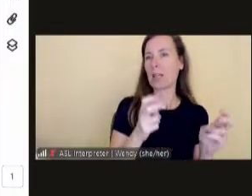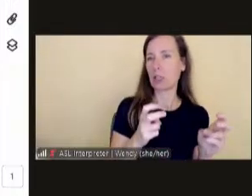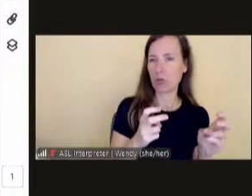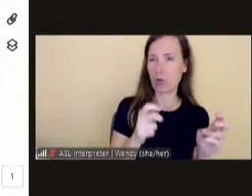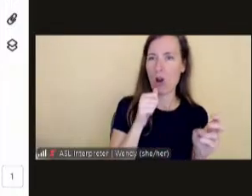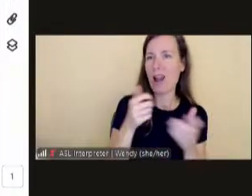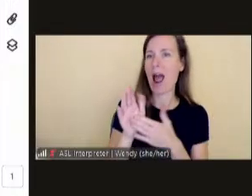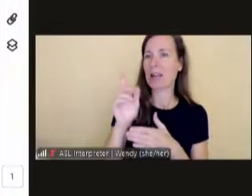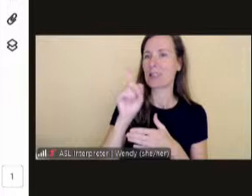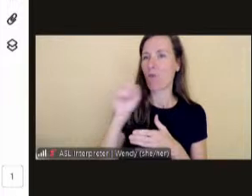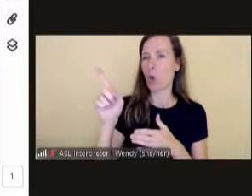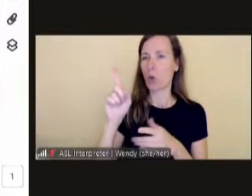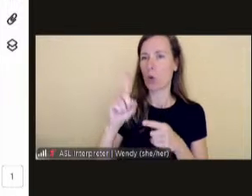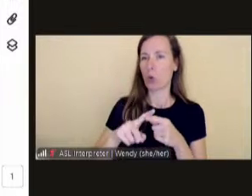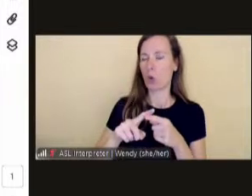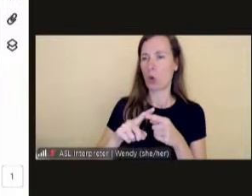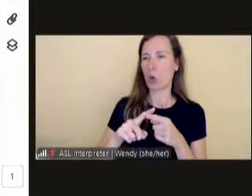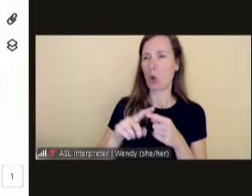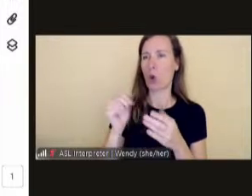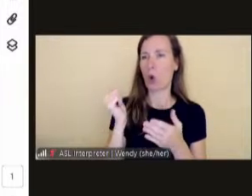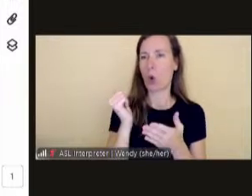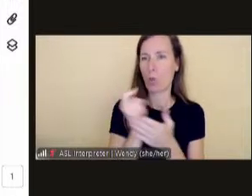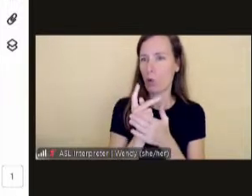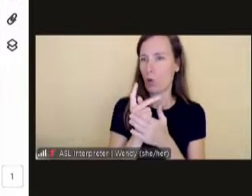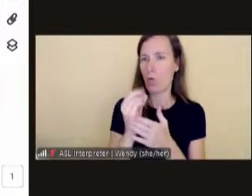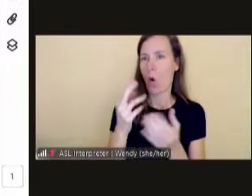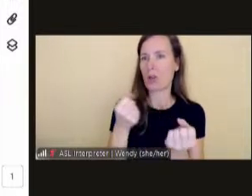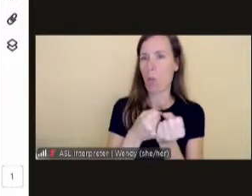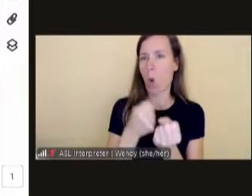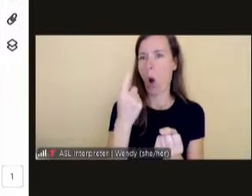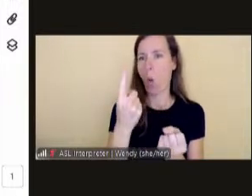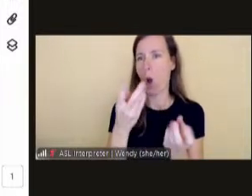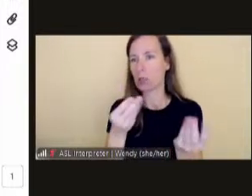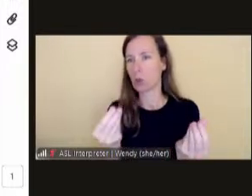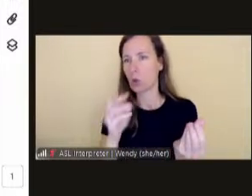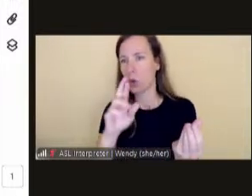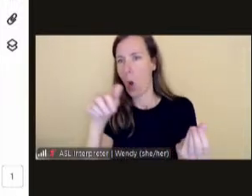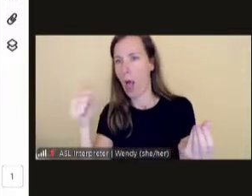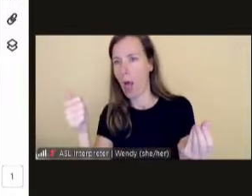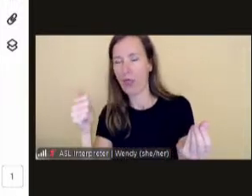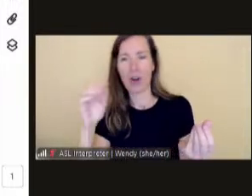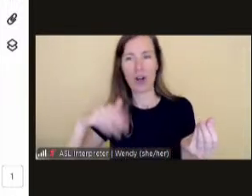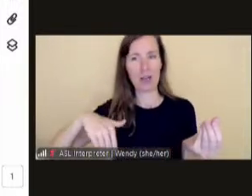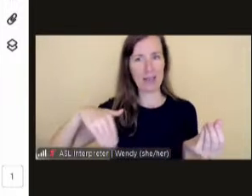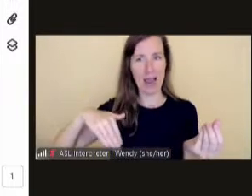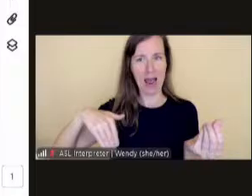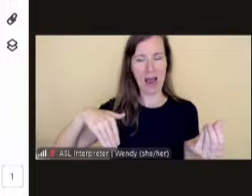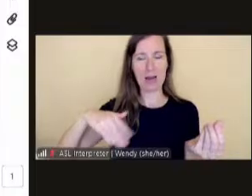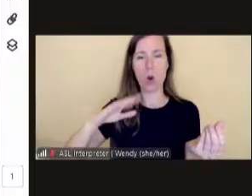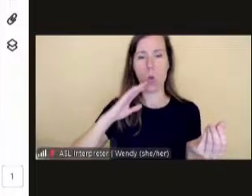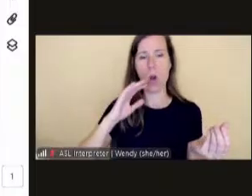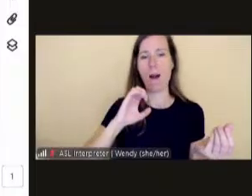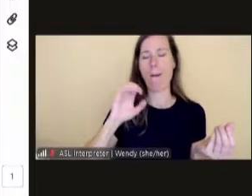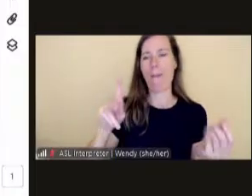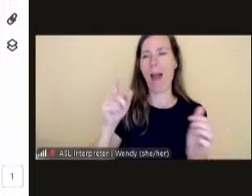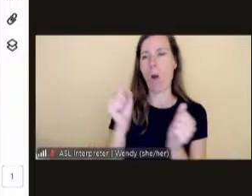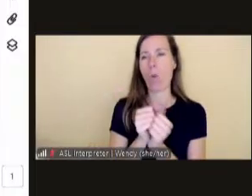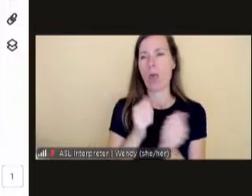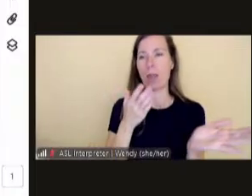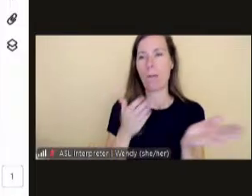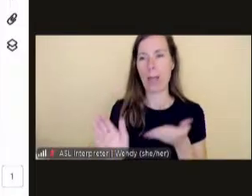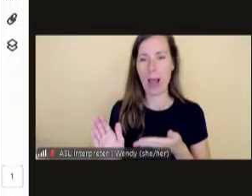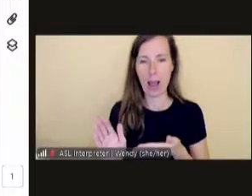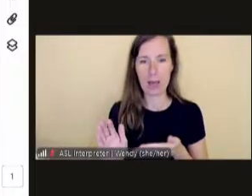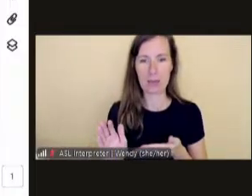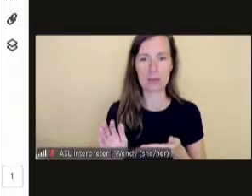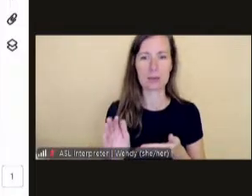another yet. We'll come back with full plans, both the preliminary plan and site plan, so you'll see the exact layout, but we